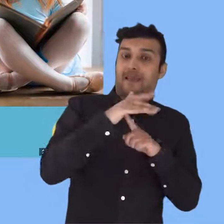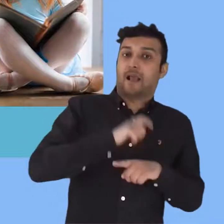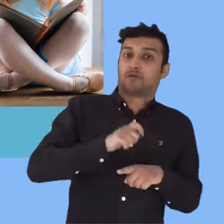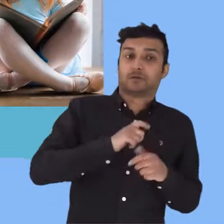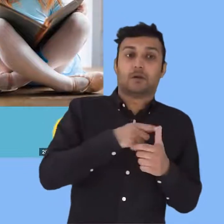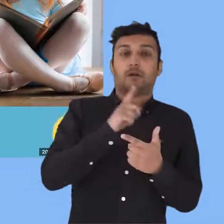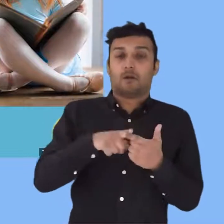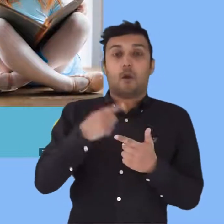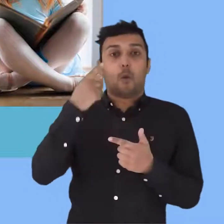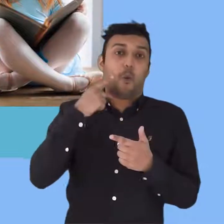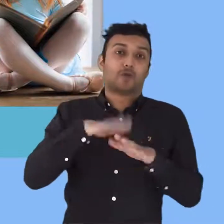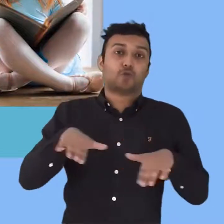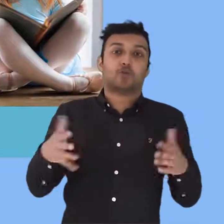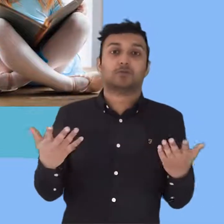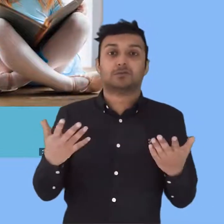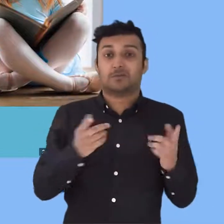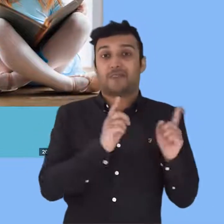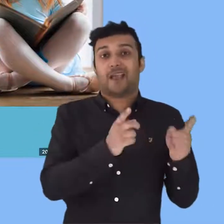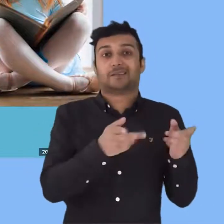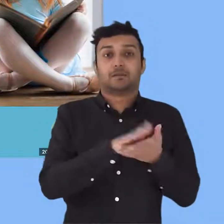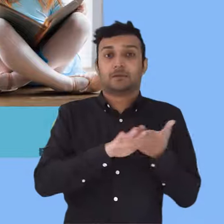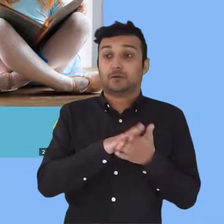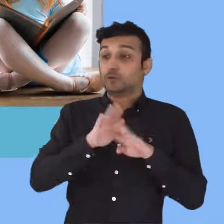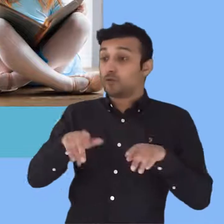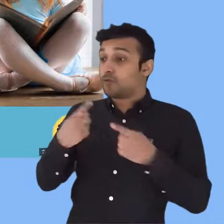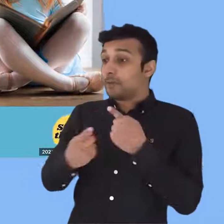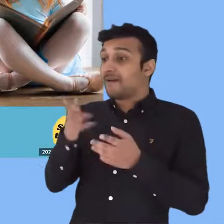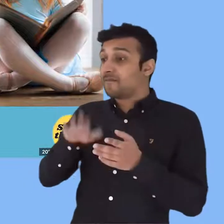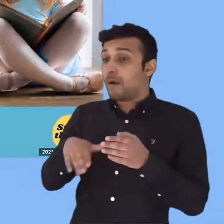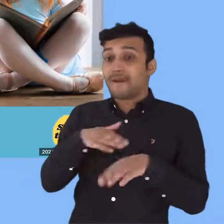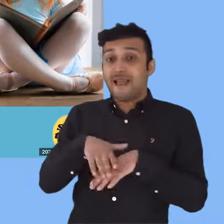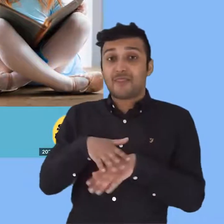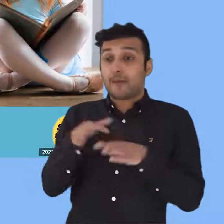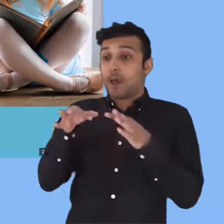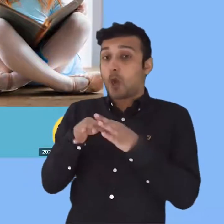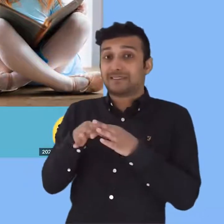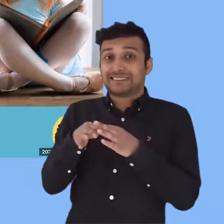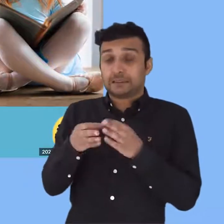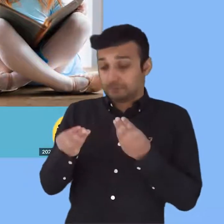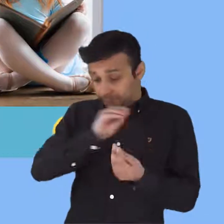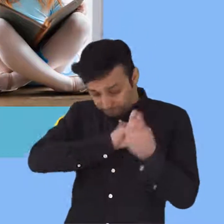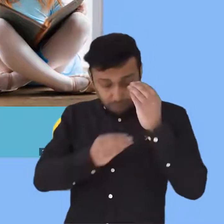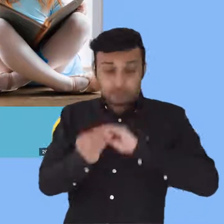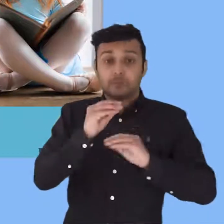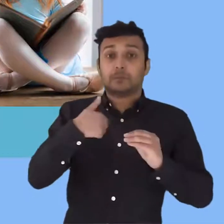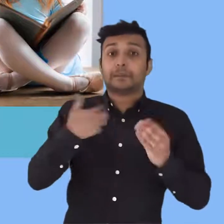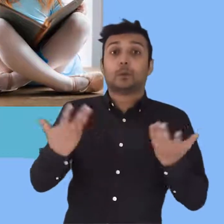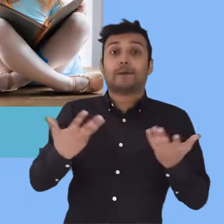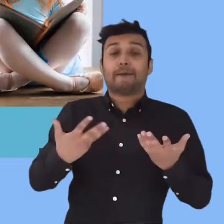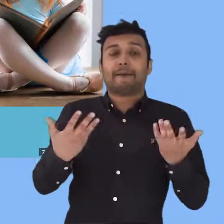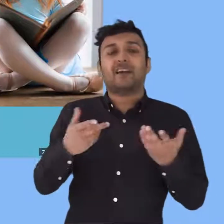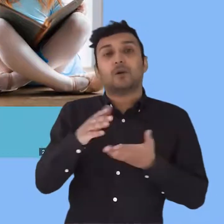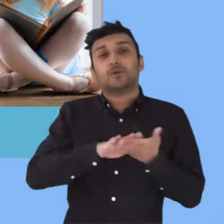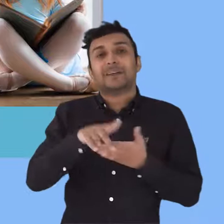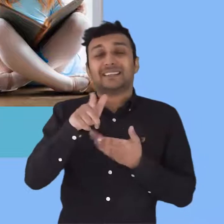characters, and children of ethnic minorities won't see themselves reflected. So it really doesn't take that much extra work, but is just being a little bit more